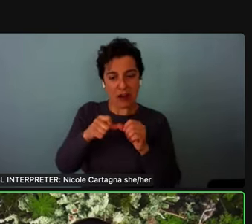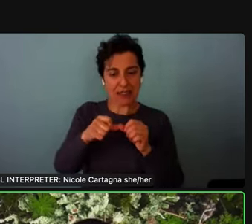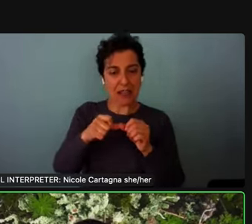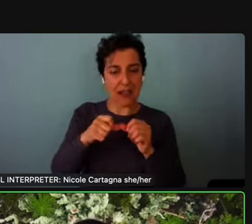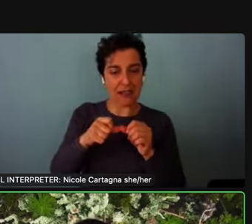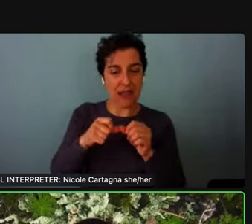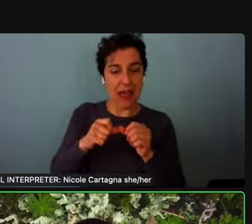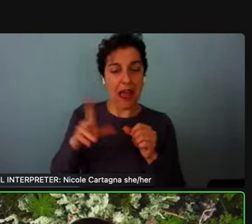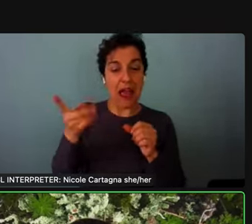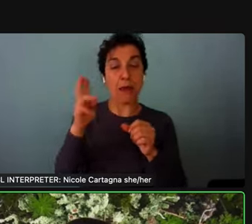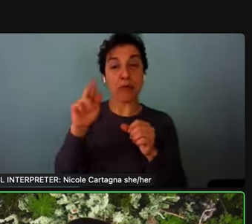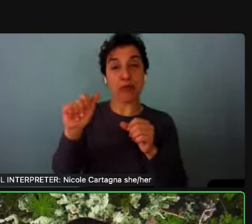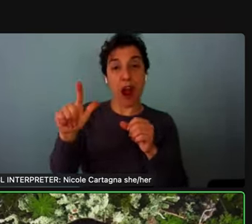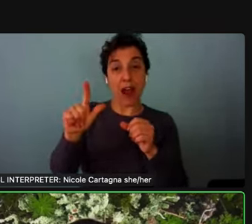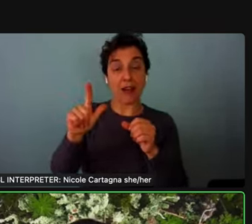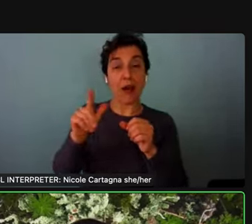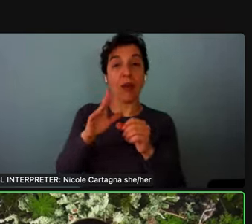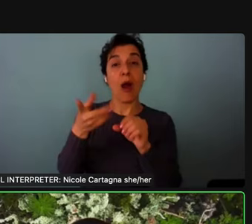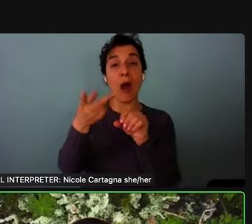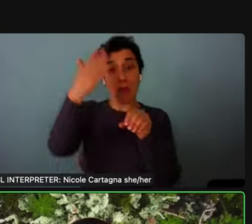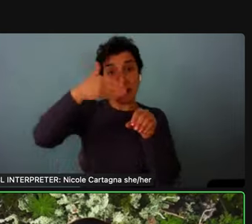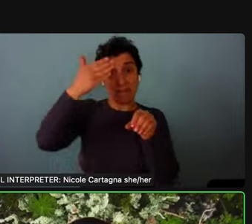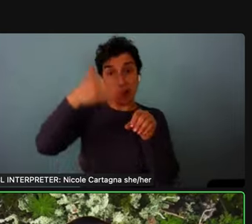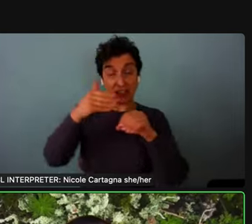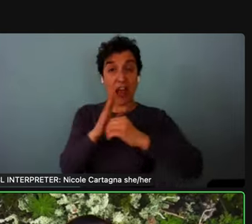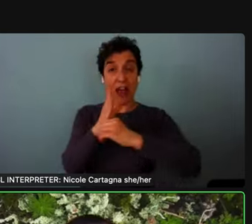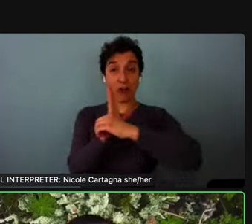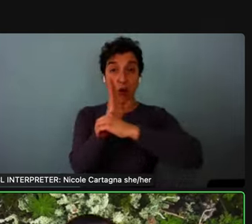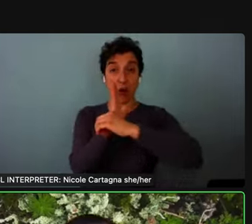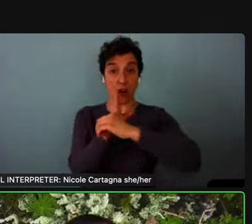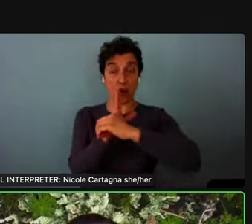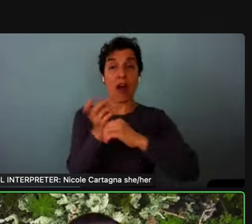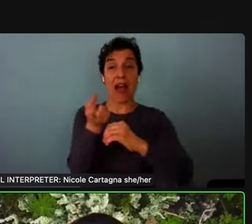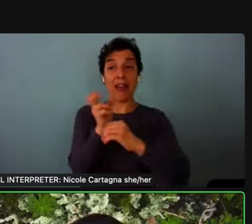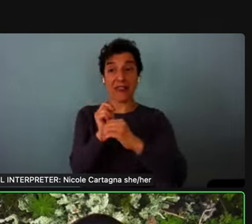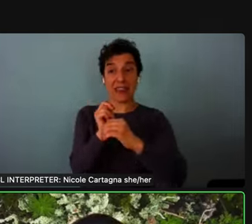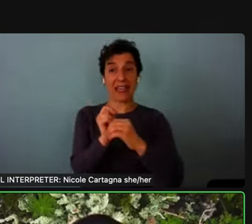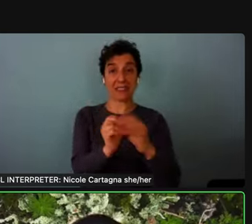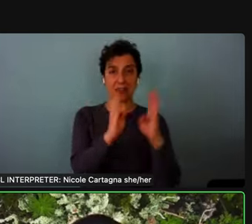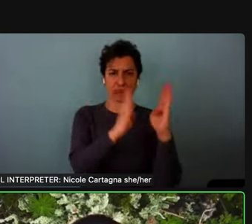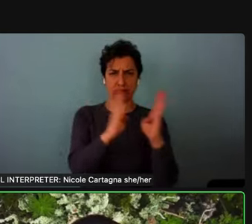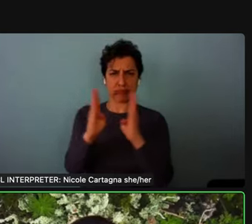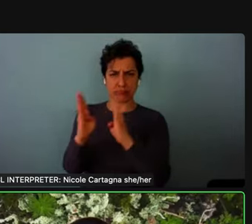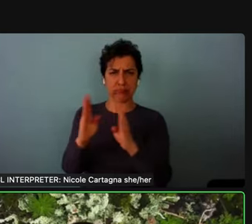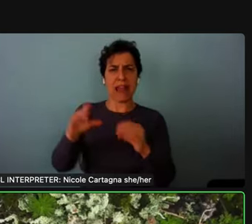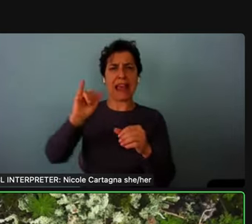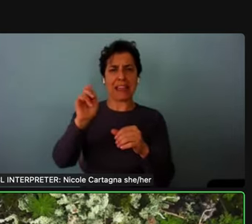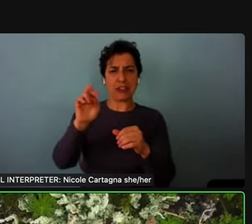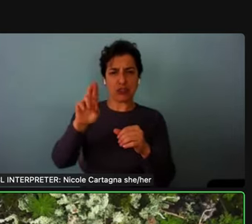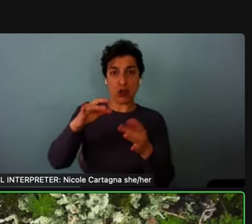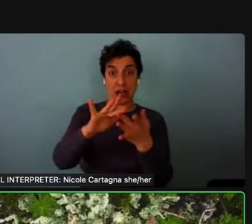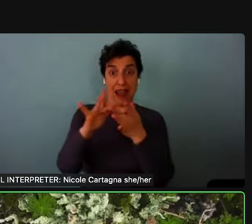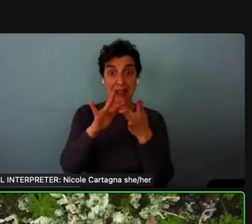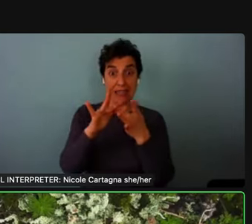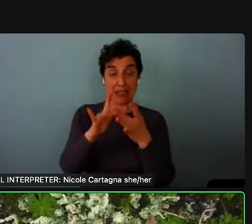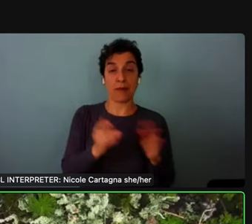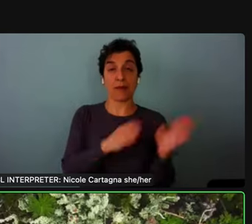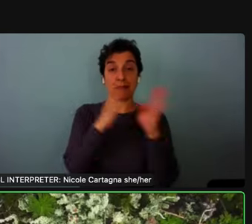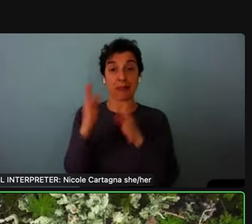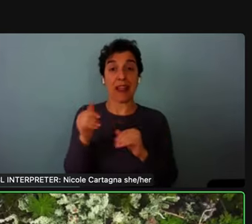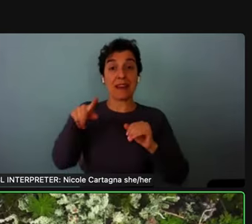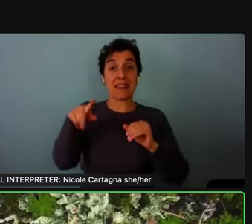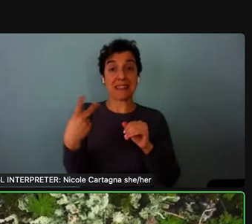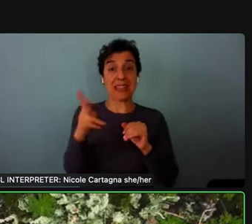prefrontal, and cortical midline, and that these regions are densely interconnected. The second key feature is